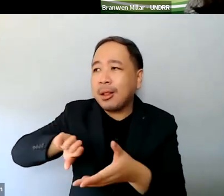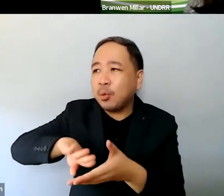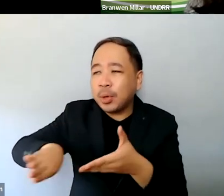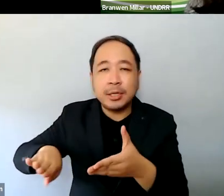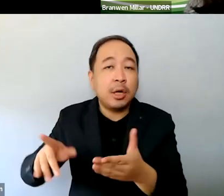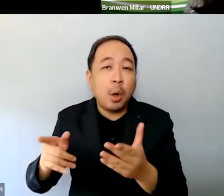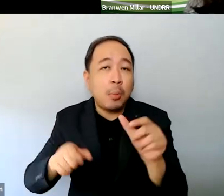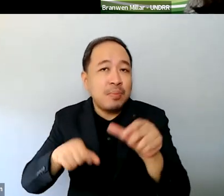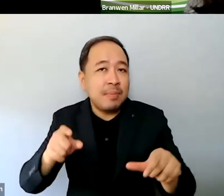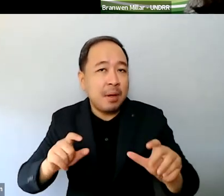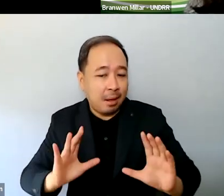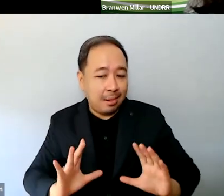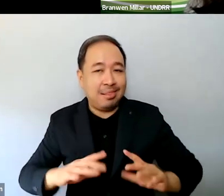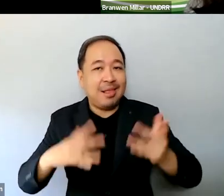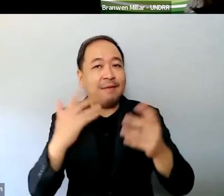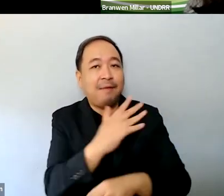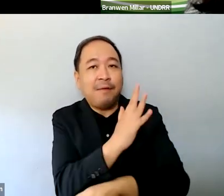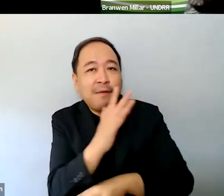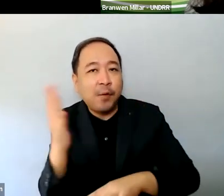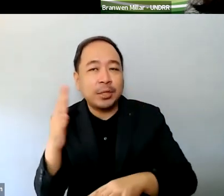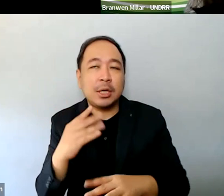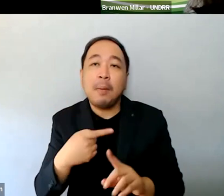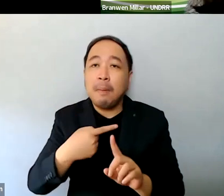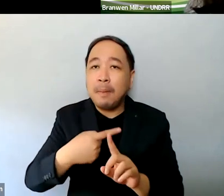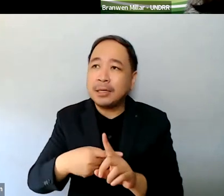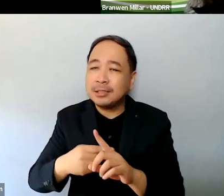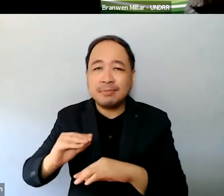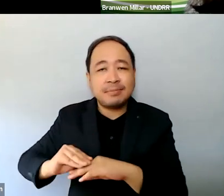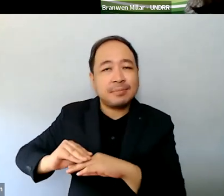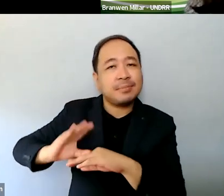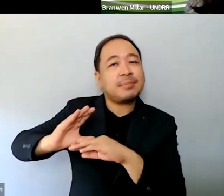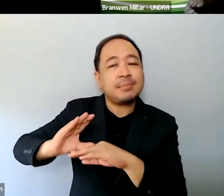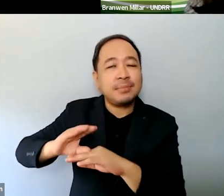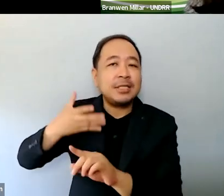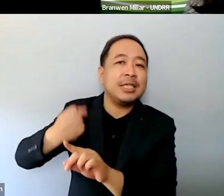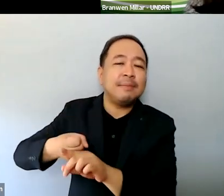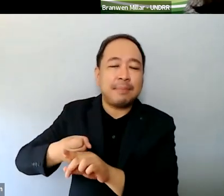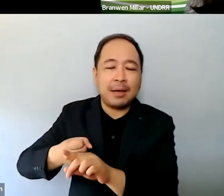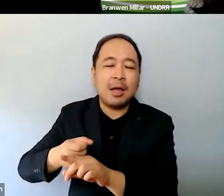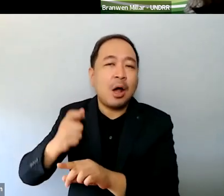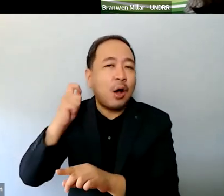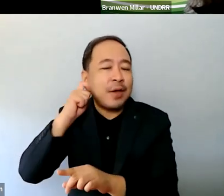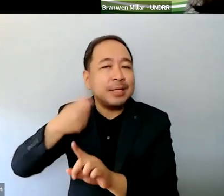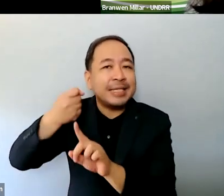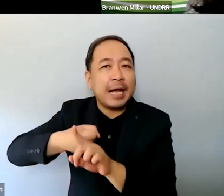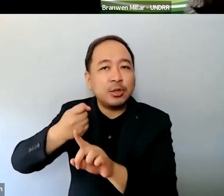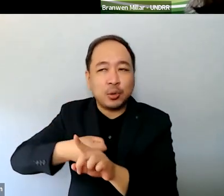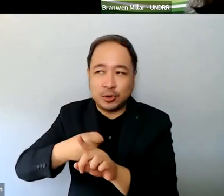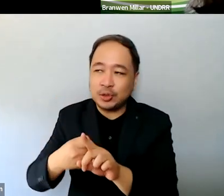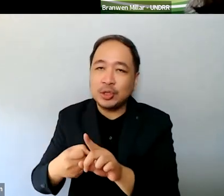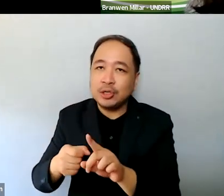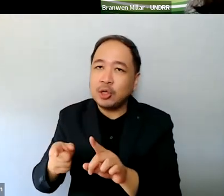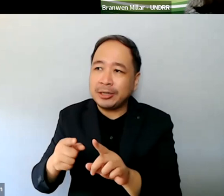and also the increasing impact on young feminist activists who are speaking about climate change and human rights